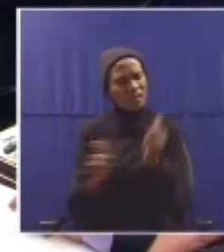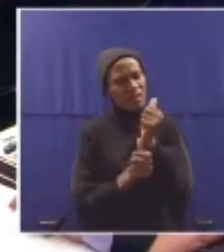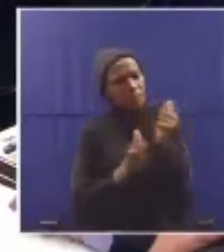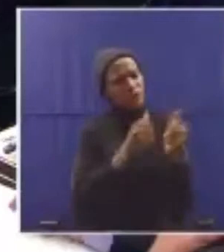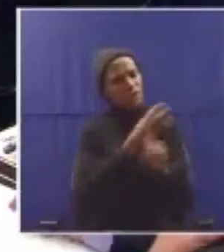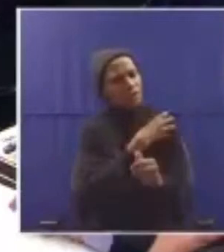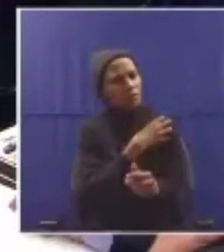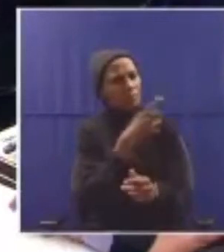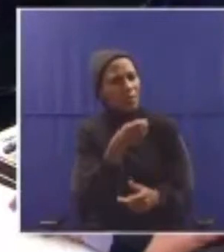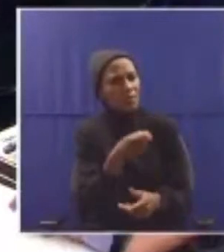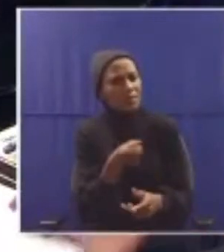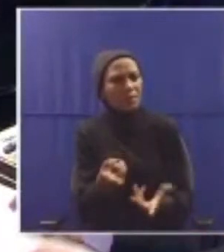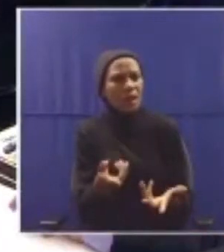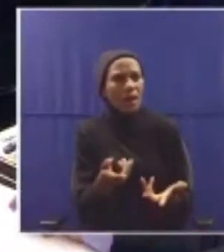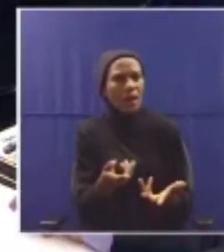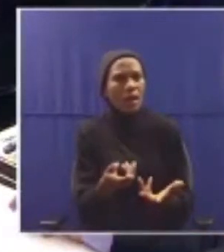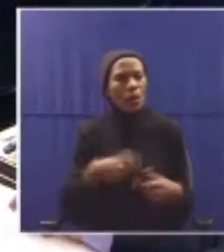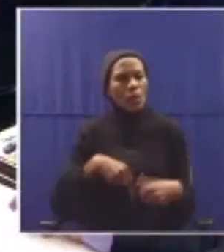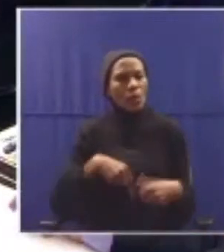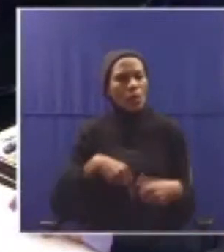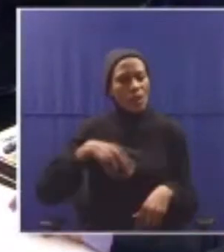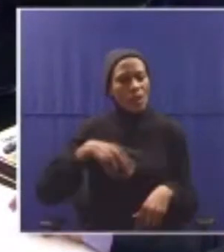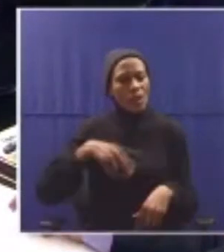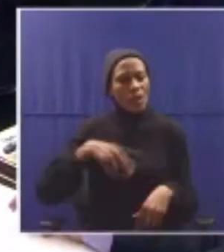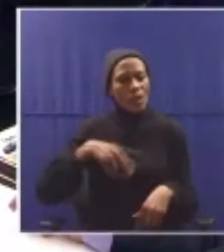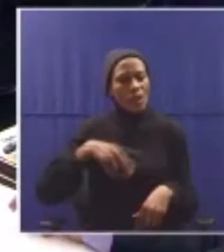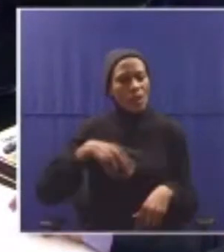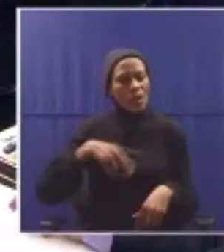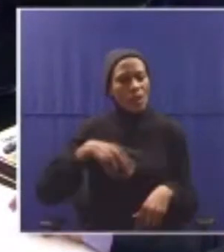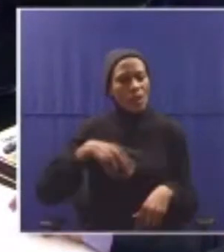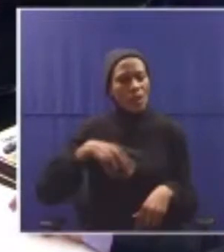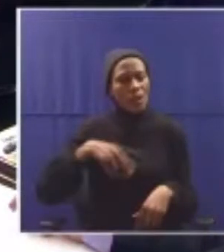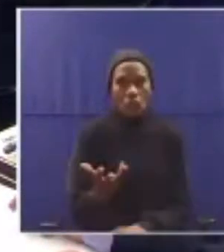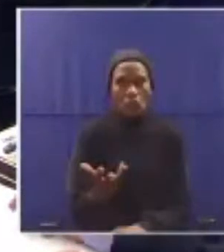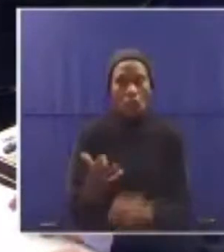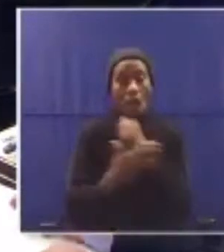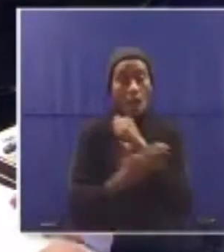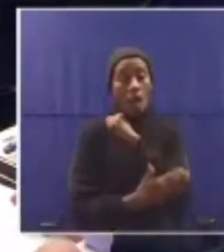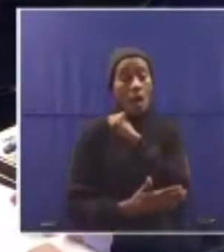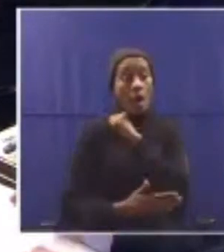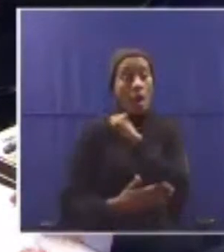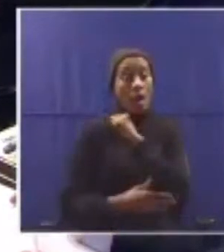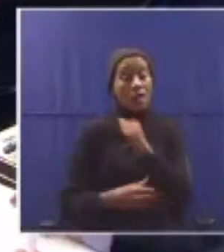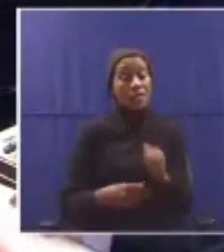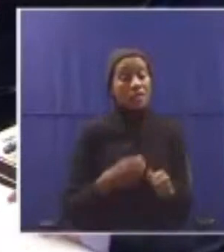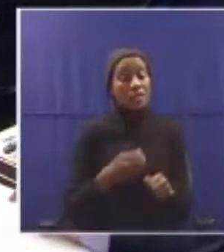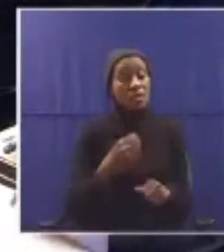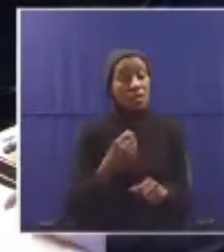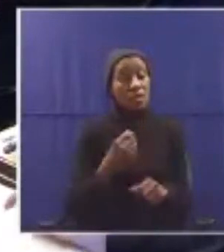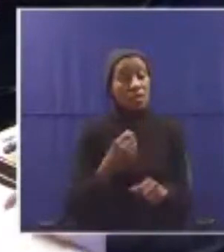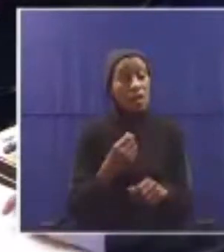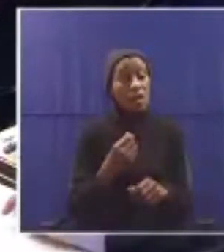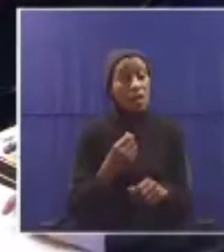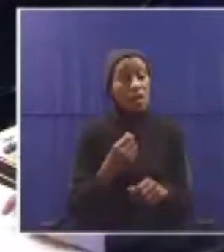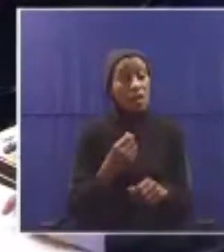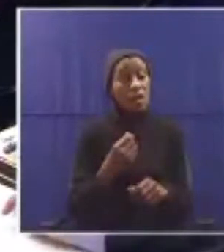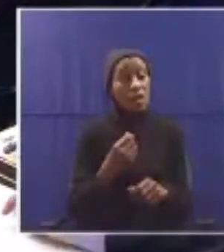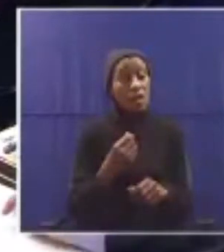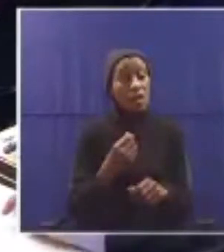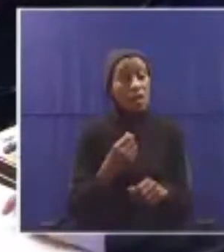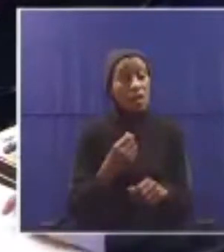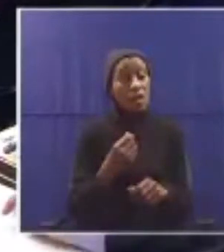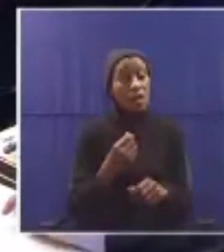Minister, we don't need to be a rocket scientist to know that a country which produced the highest level of gold production